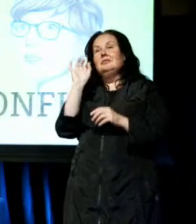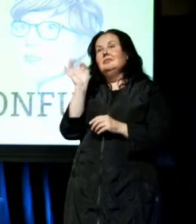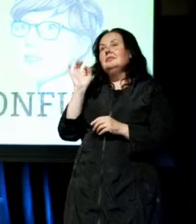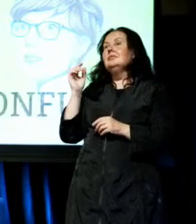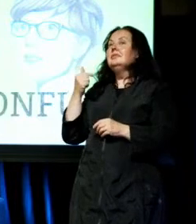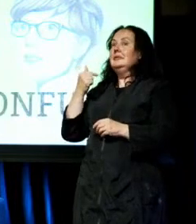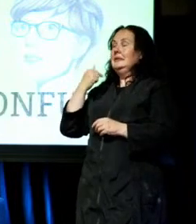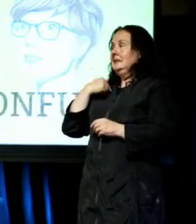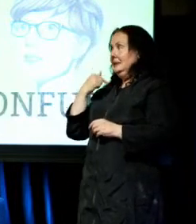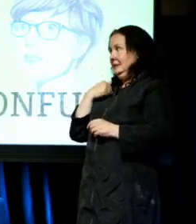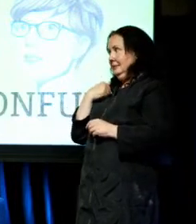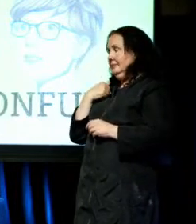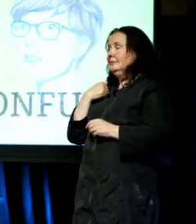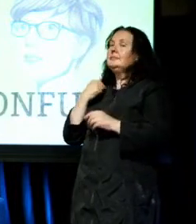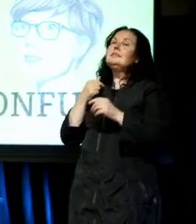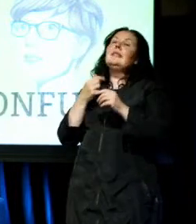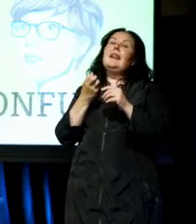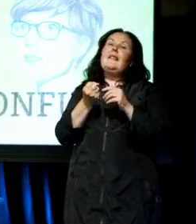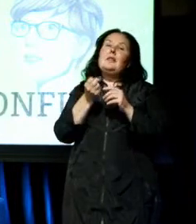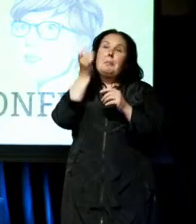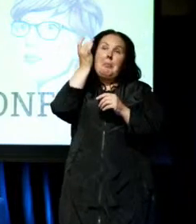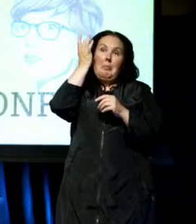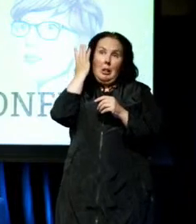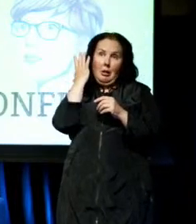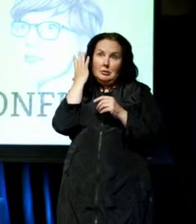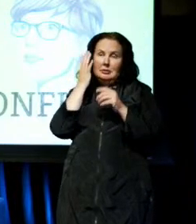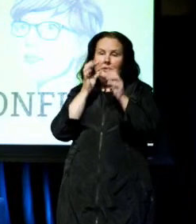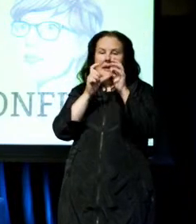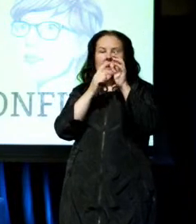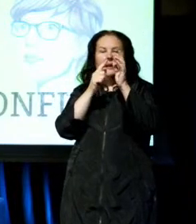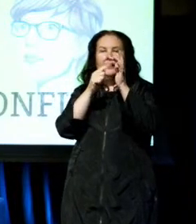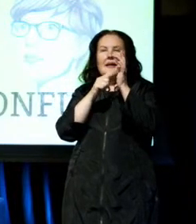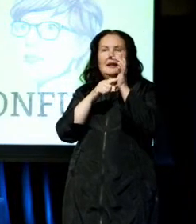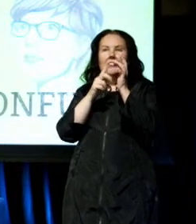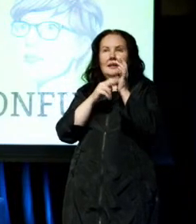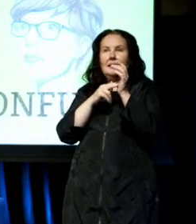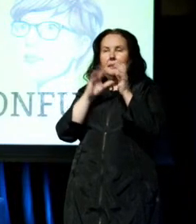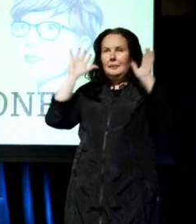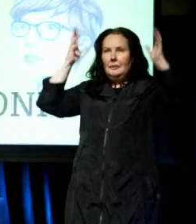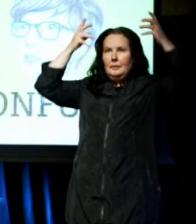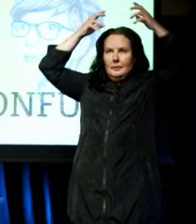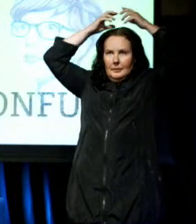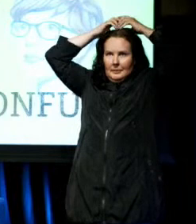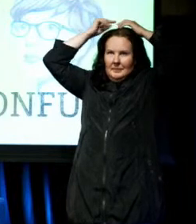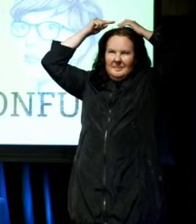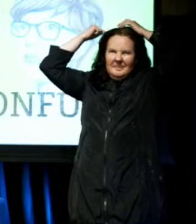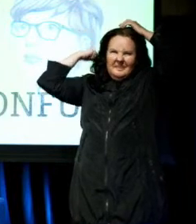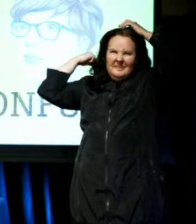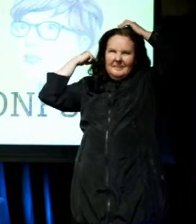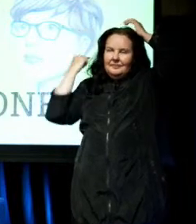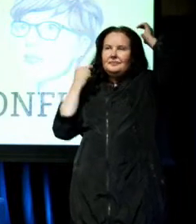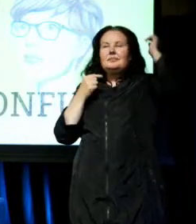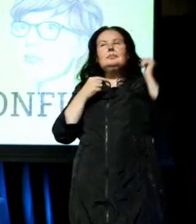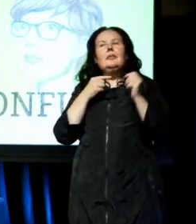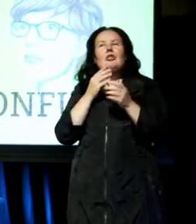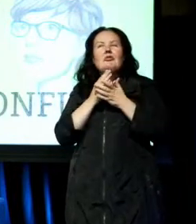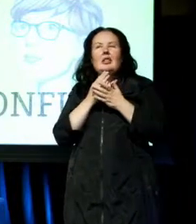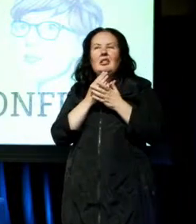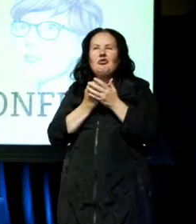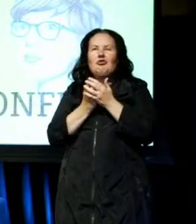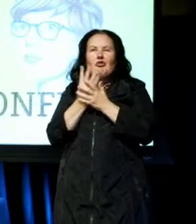but it's up in a bun, so nobody knows. I think a lot of us have color growing out because of all the